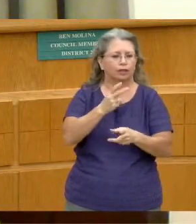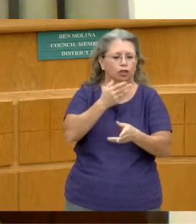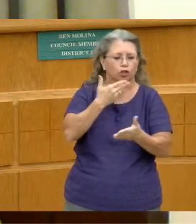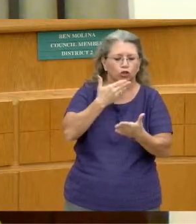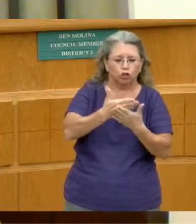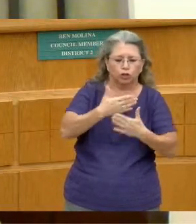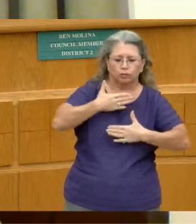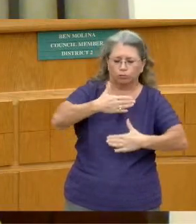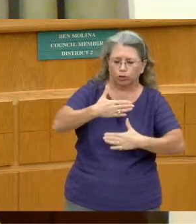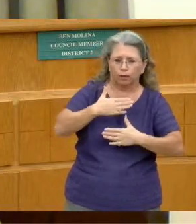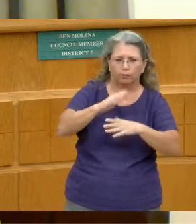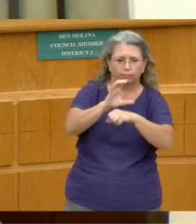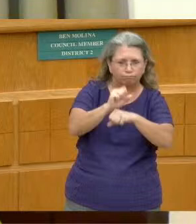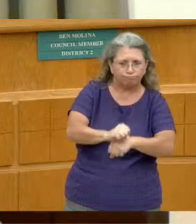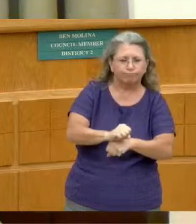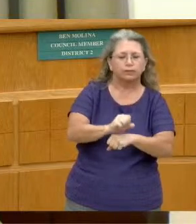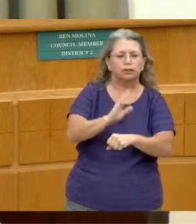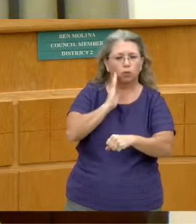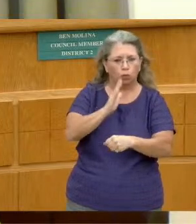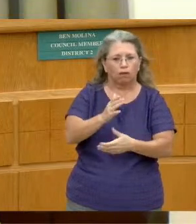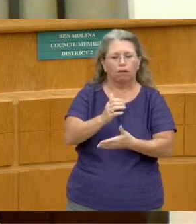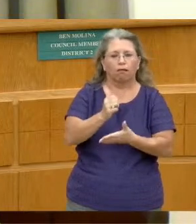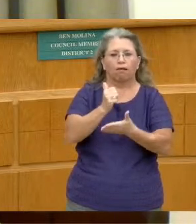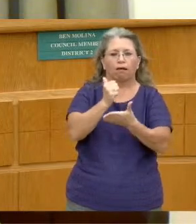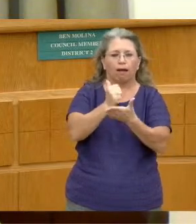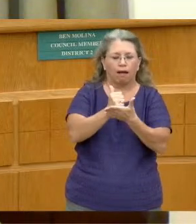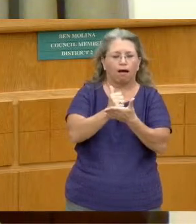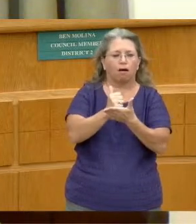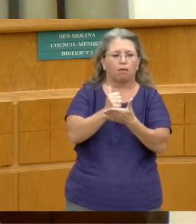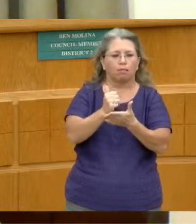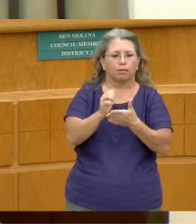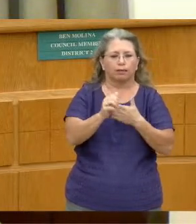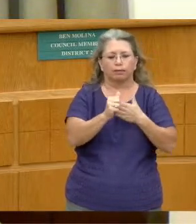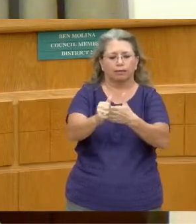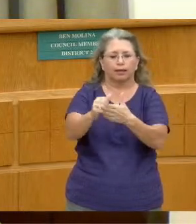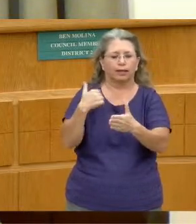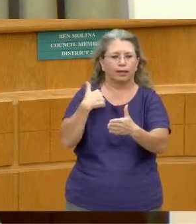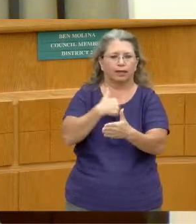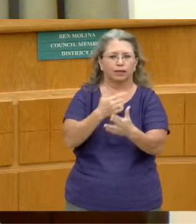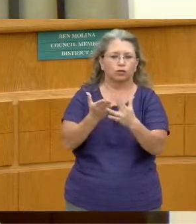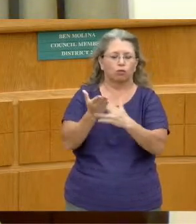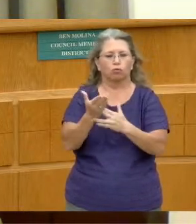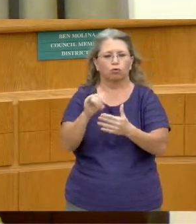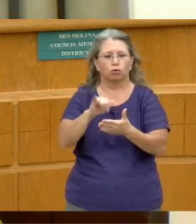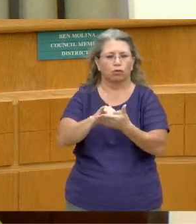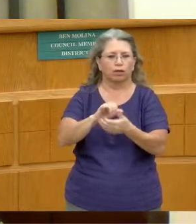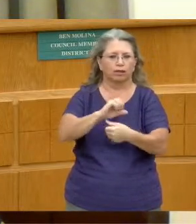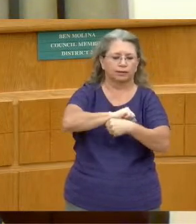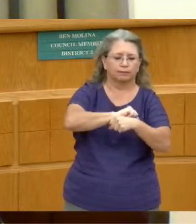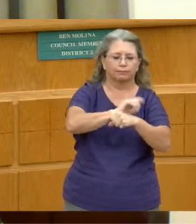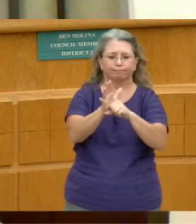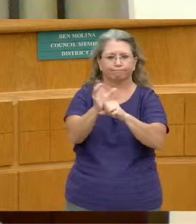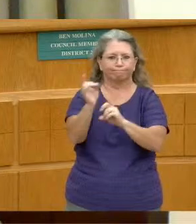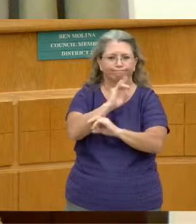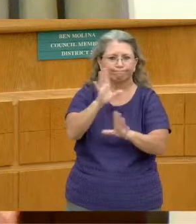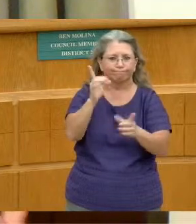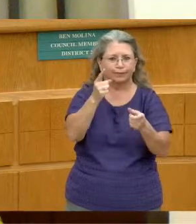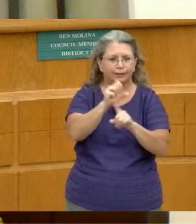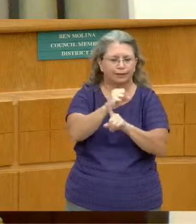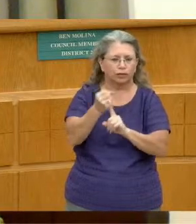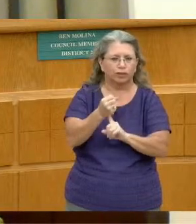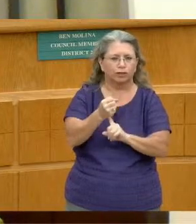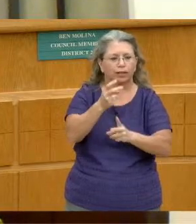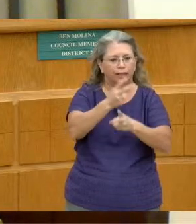will help navigate us all out of this COVID-19 pandemic. Stay healthy,